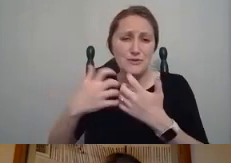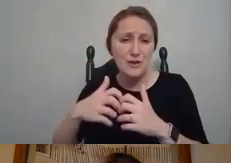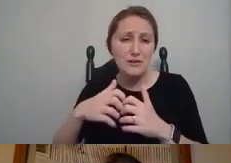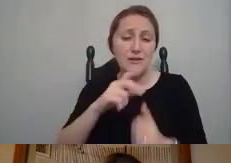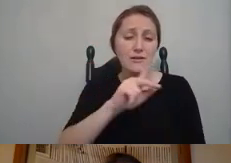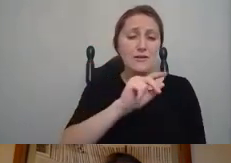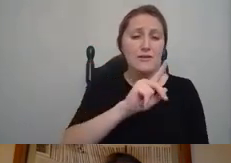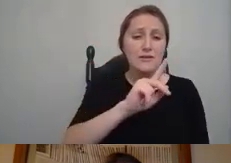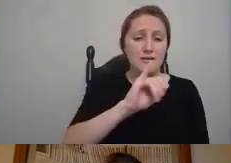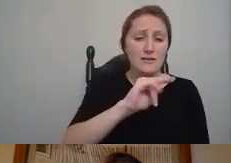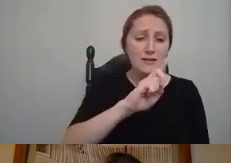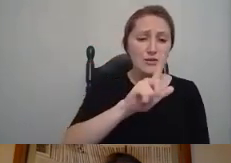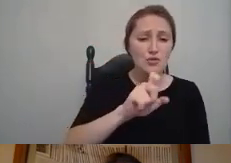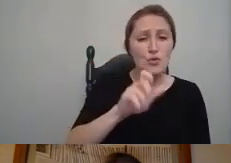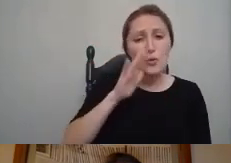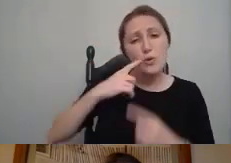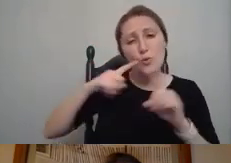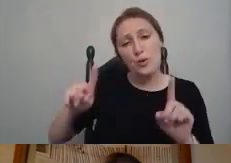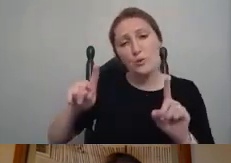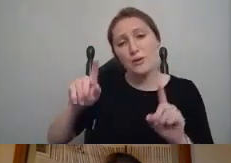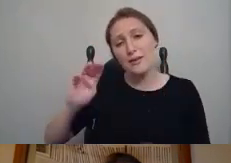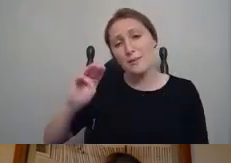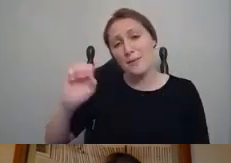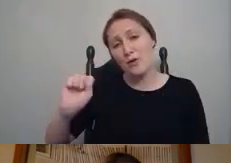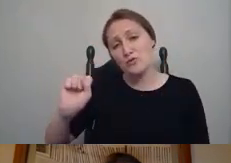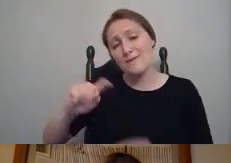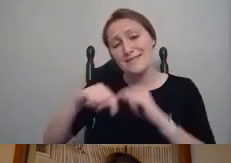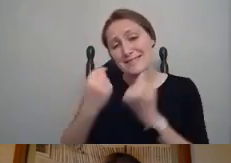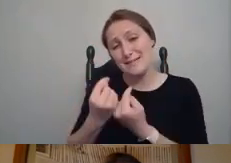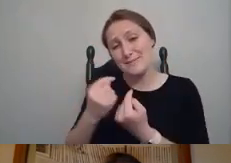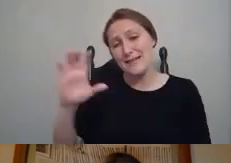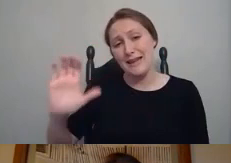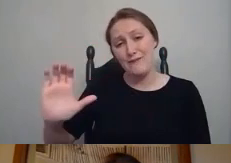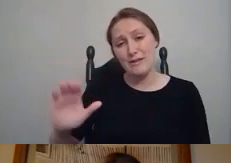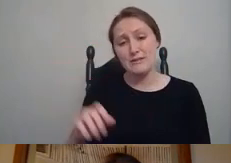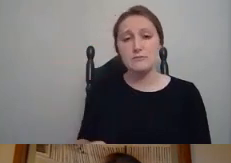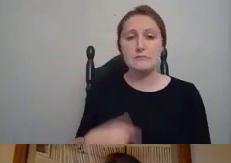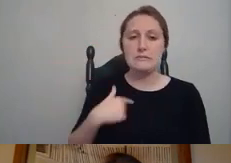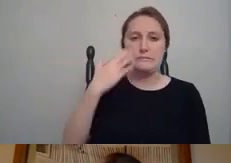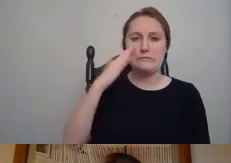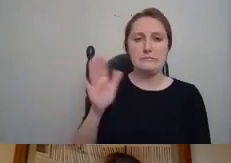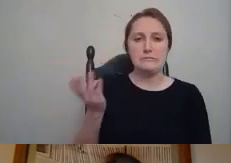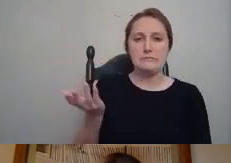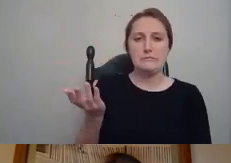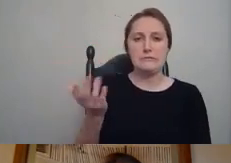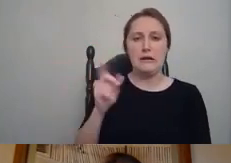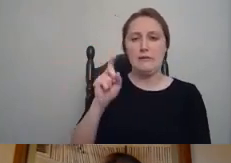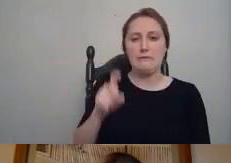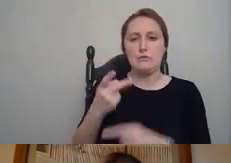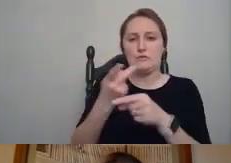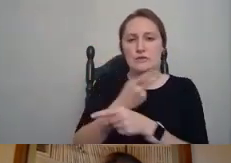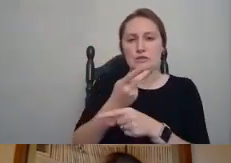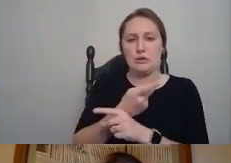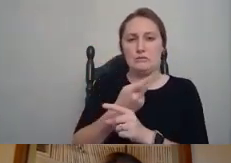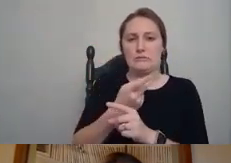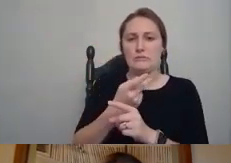with Microsoft Teams and Canvas? I can't answer. I don't know. I think you'd have to find out from